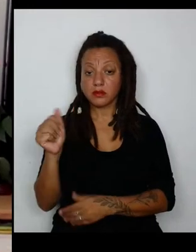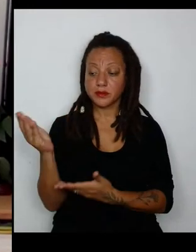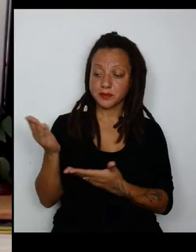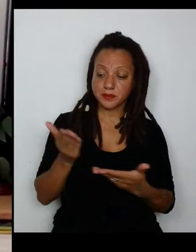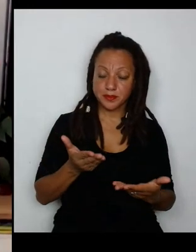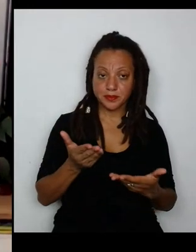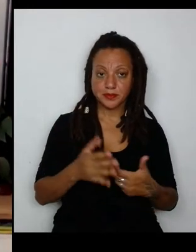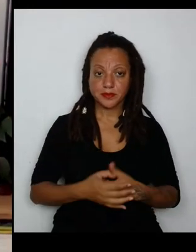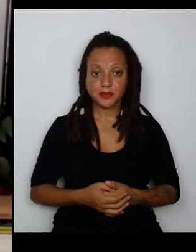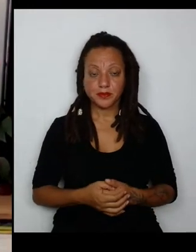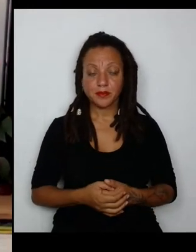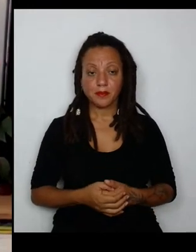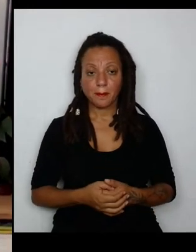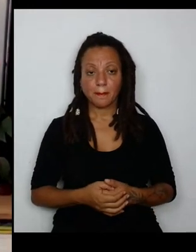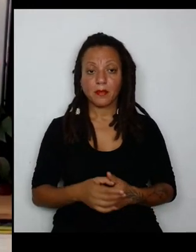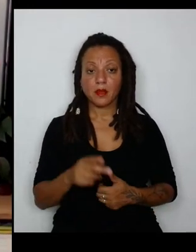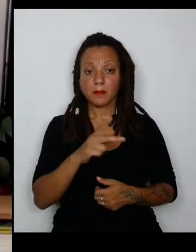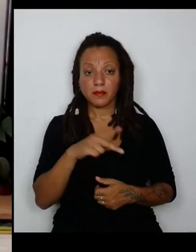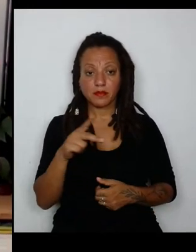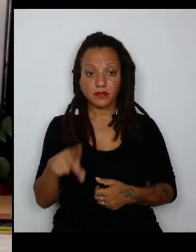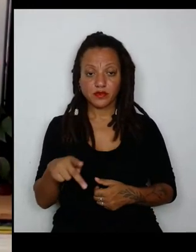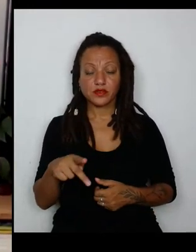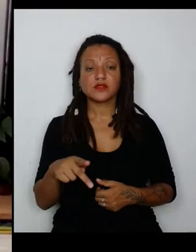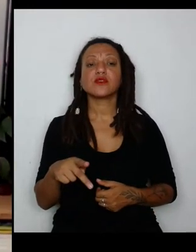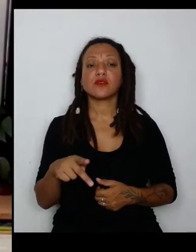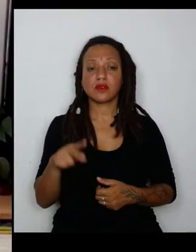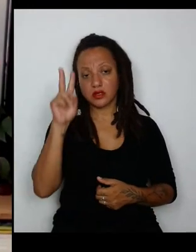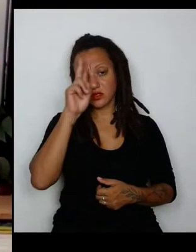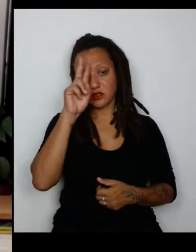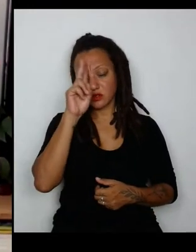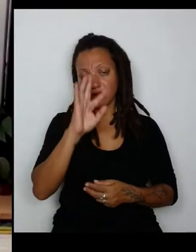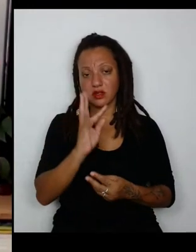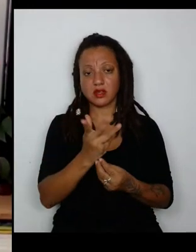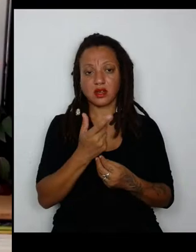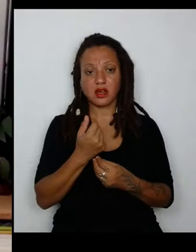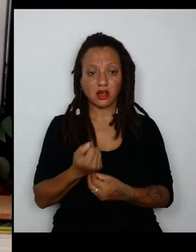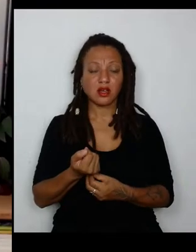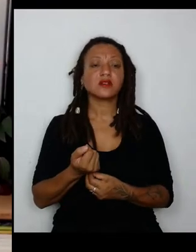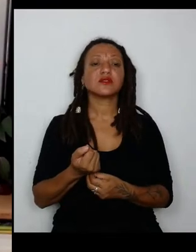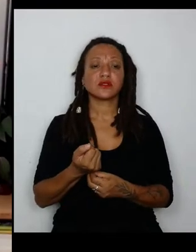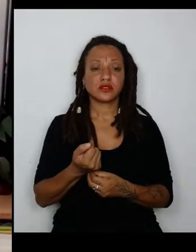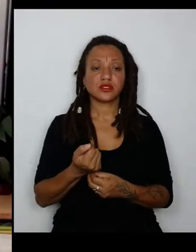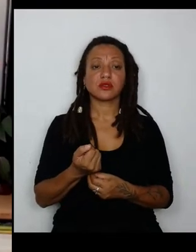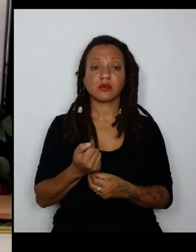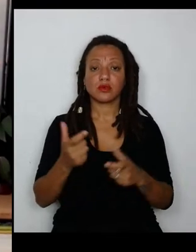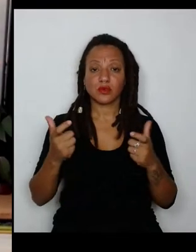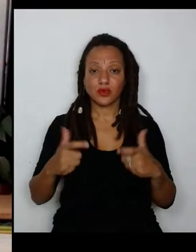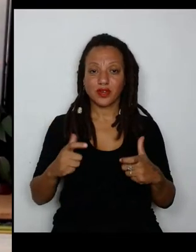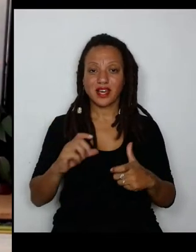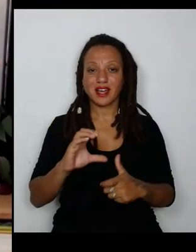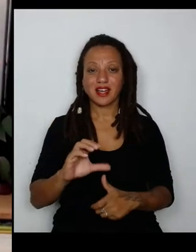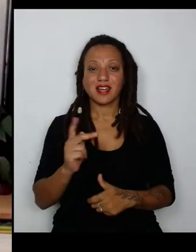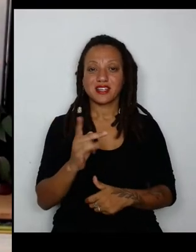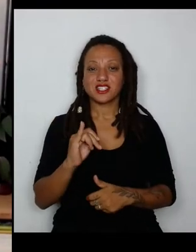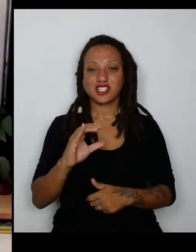norma browdy norma browdy is a professor emeritus of art history at american university